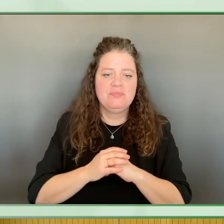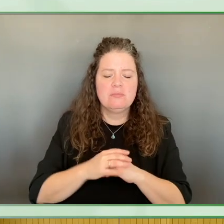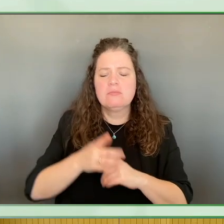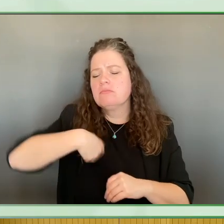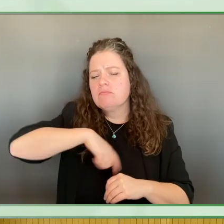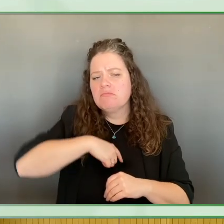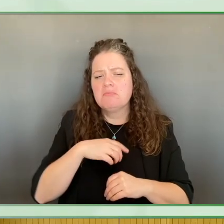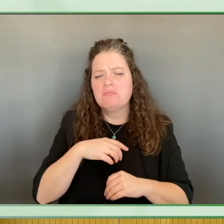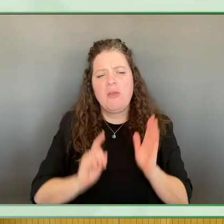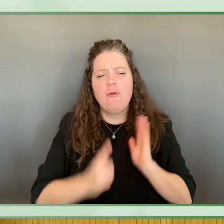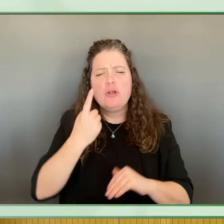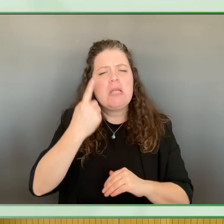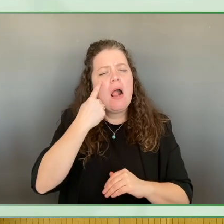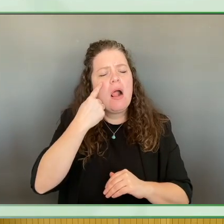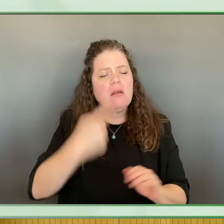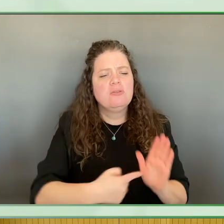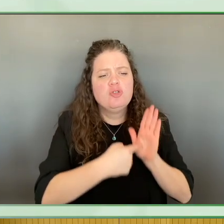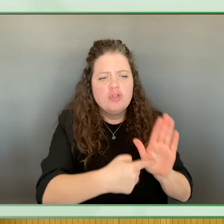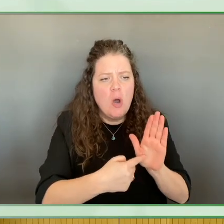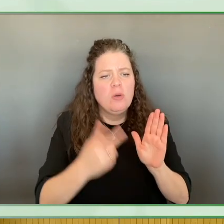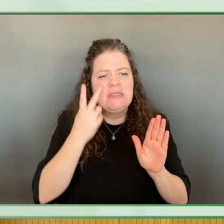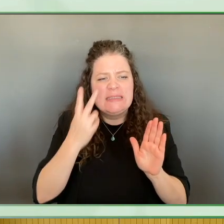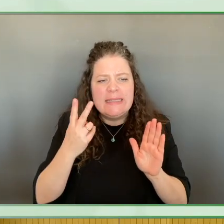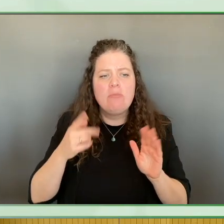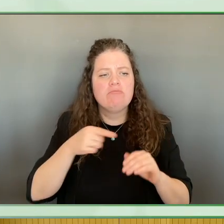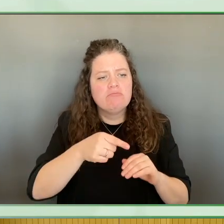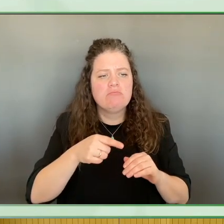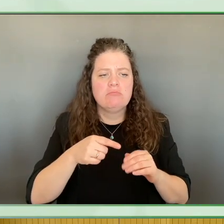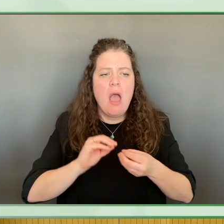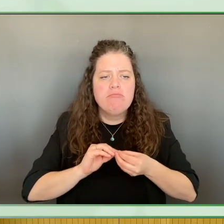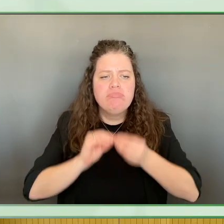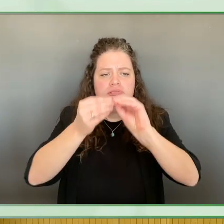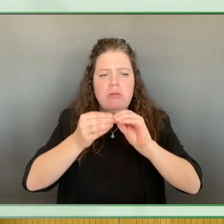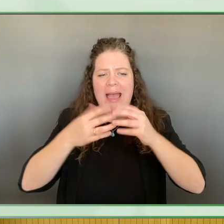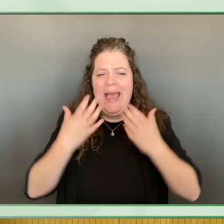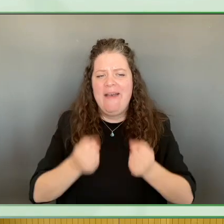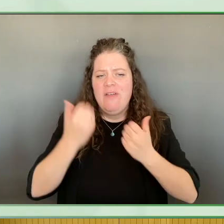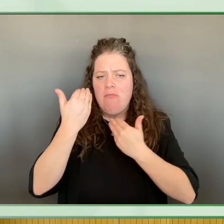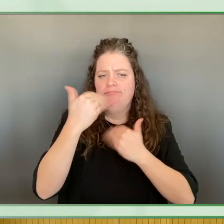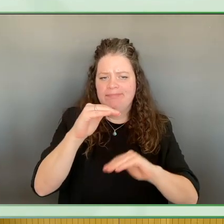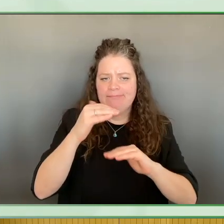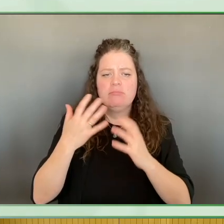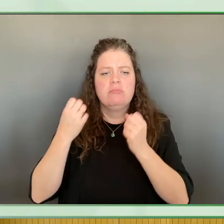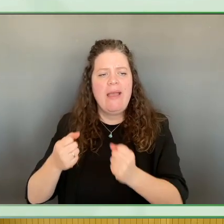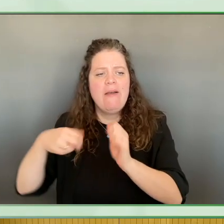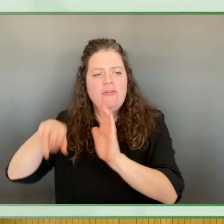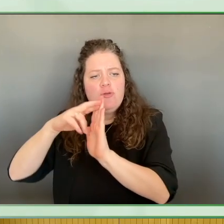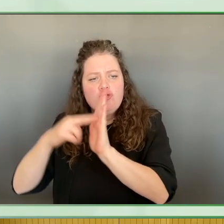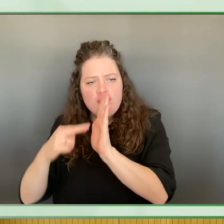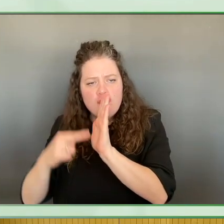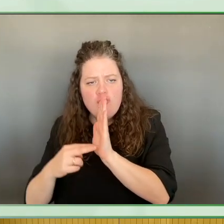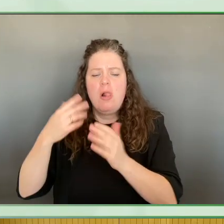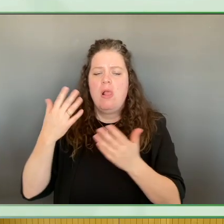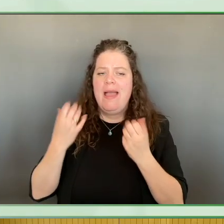manufacturing constraints, procurement rules across different systems, service expectations, policy misalignments. Second, we treat